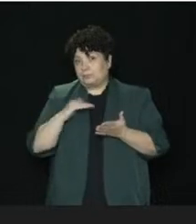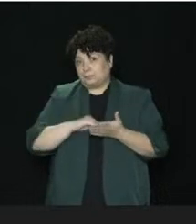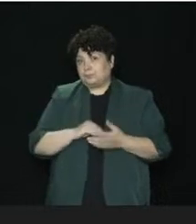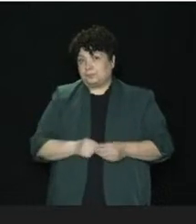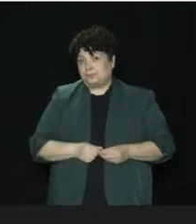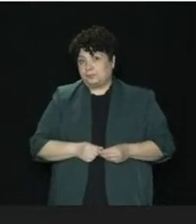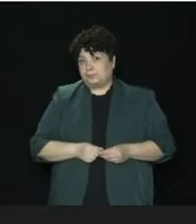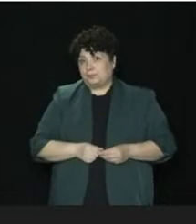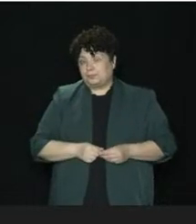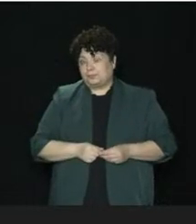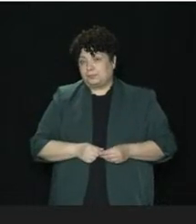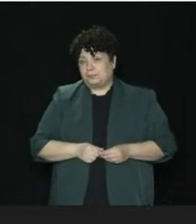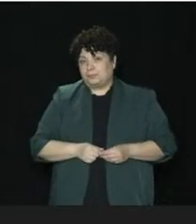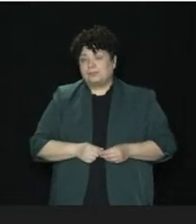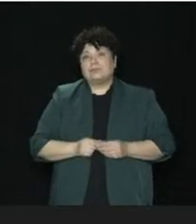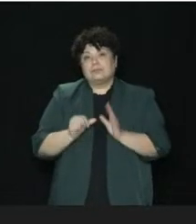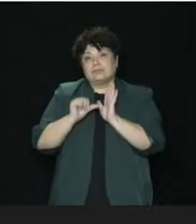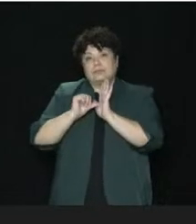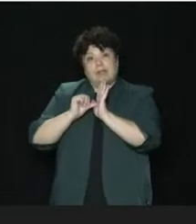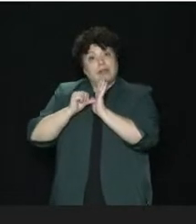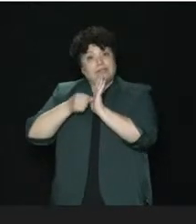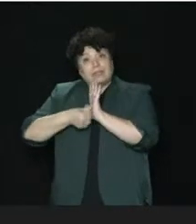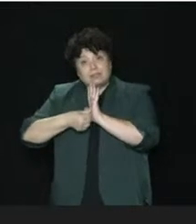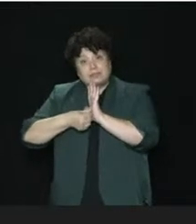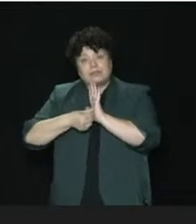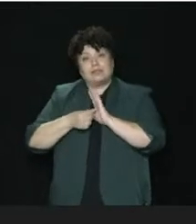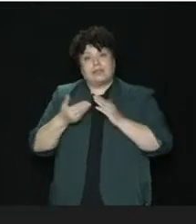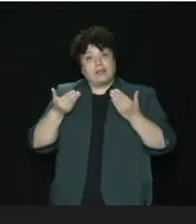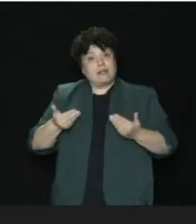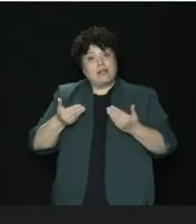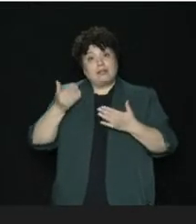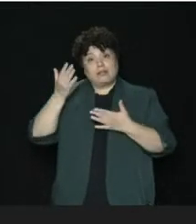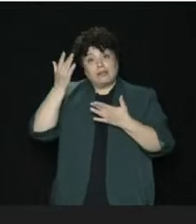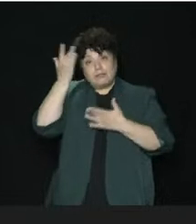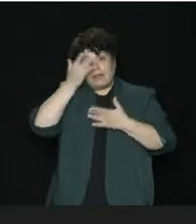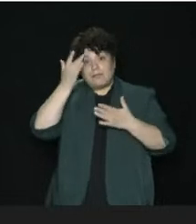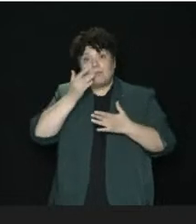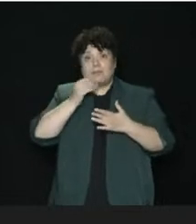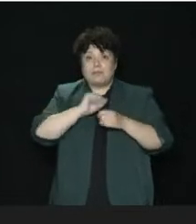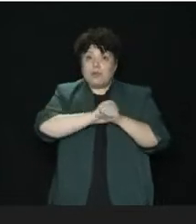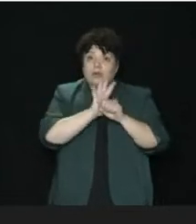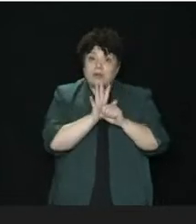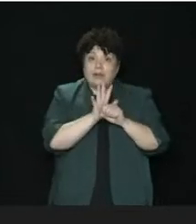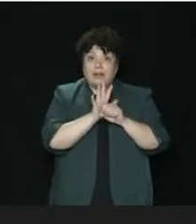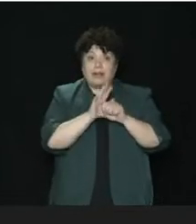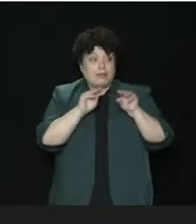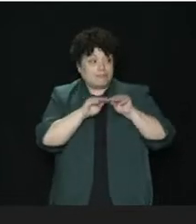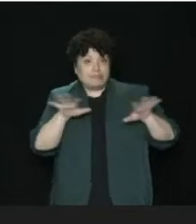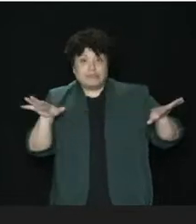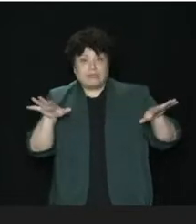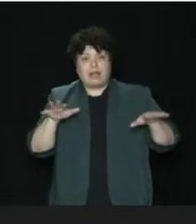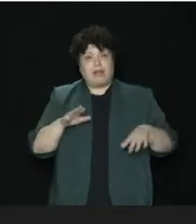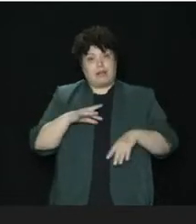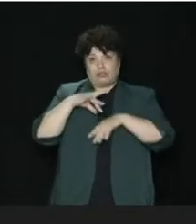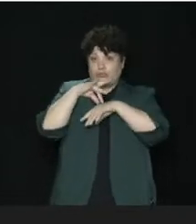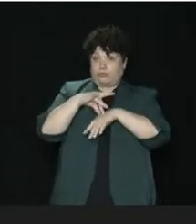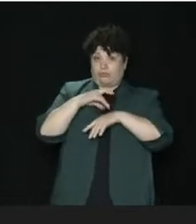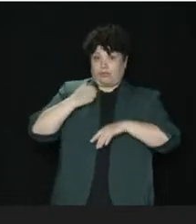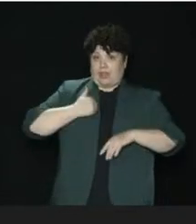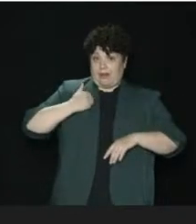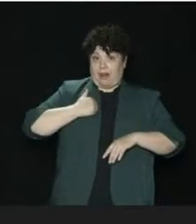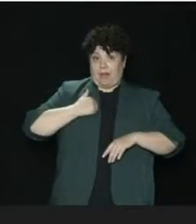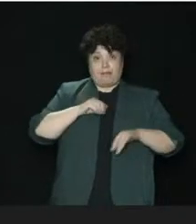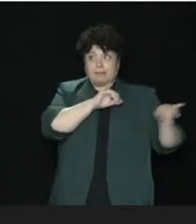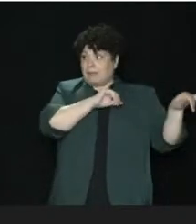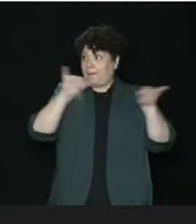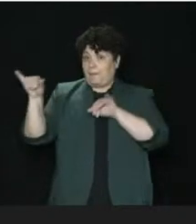I think that it's important to emphasize that the pandemic is not the same in different areas of the country. And